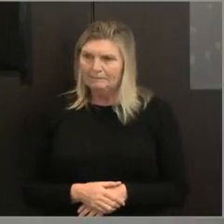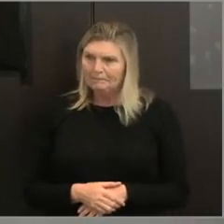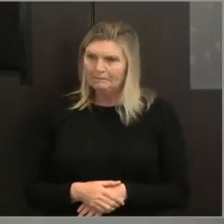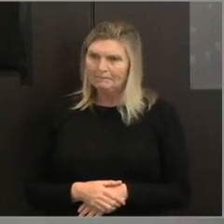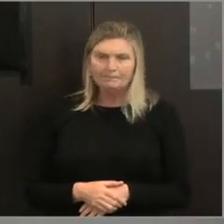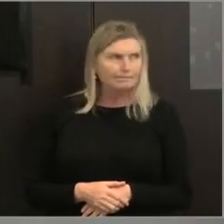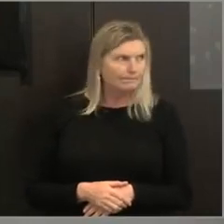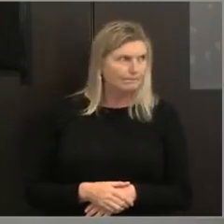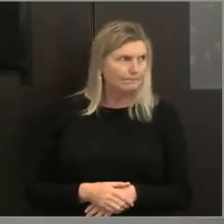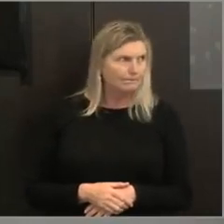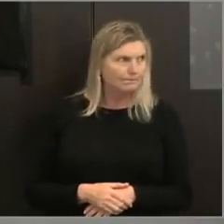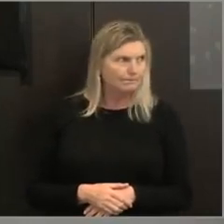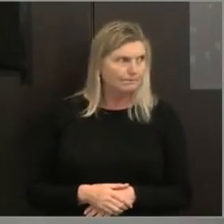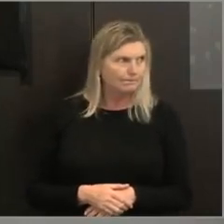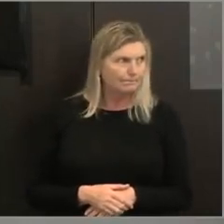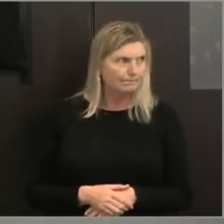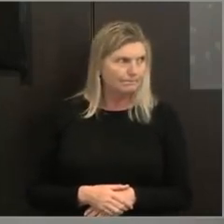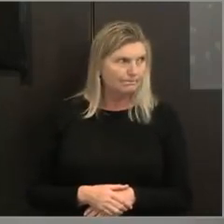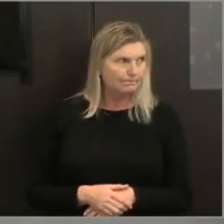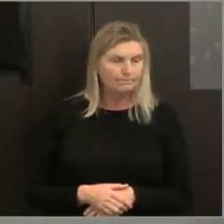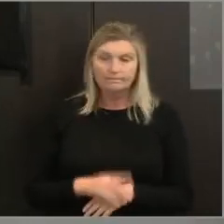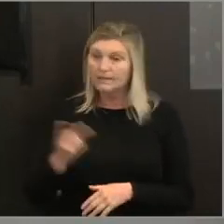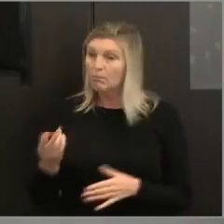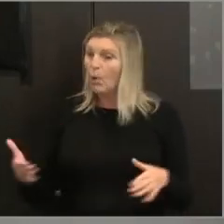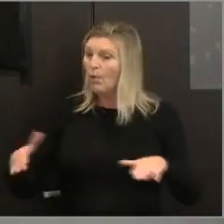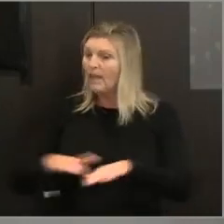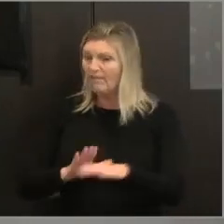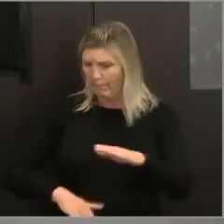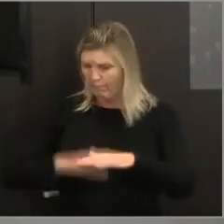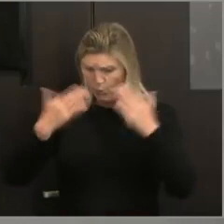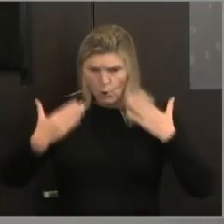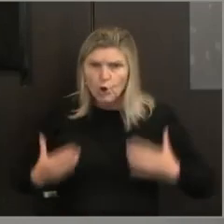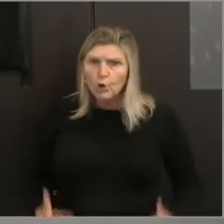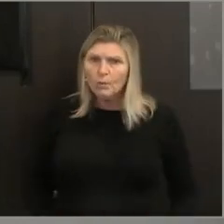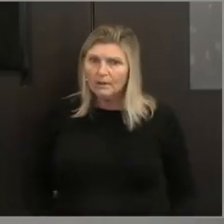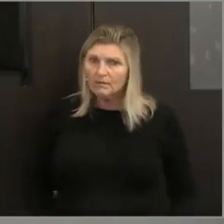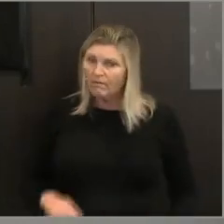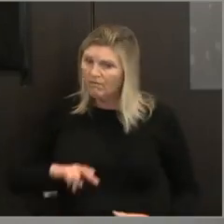Well, they're all about the full humanity of people.